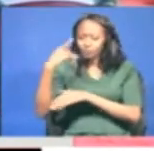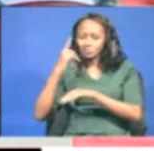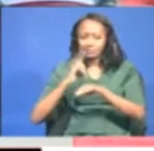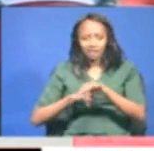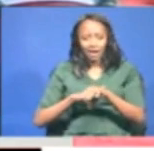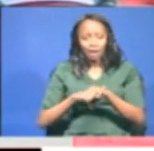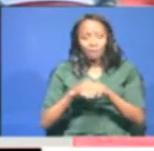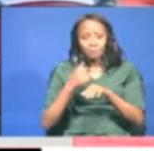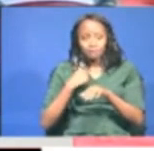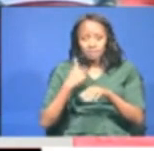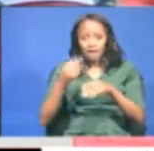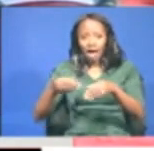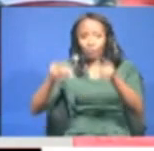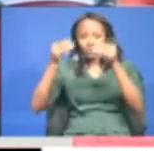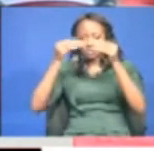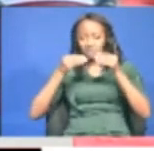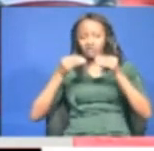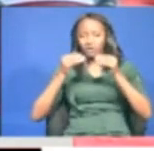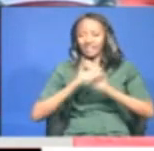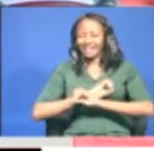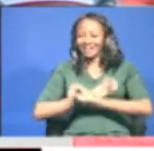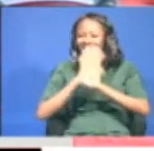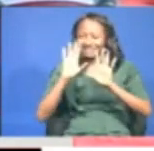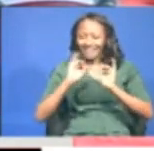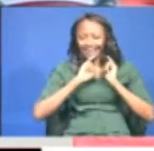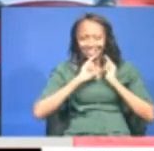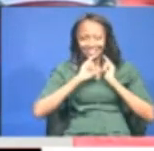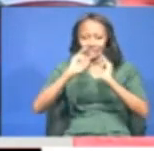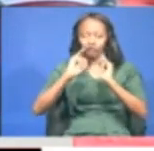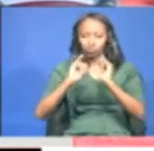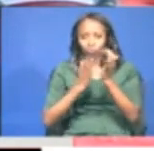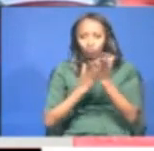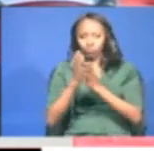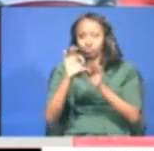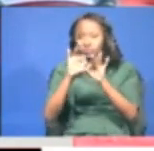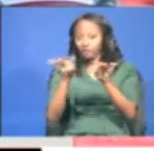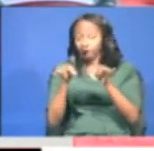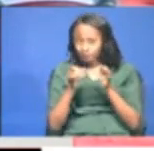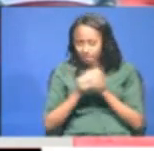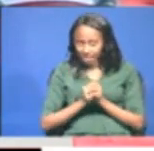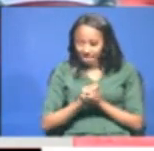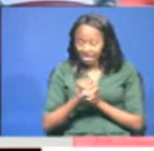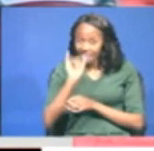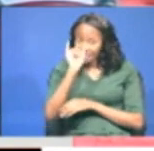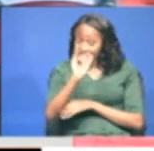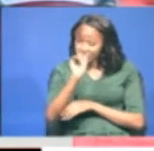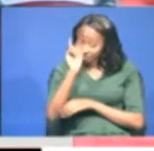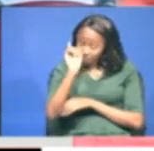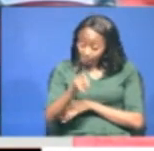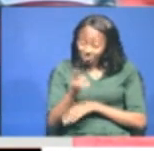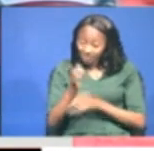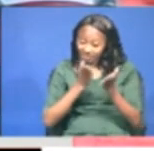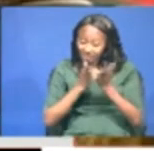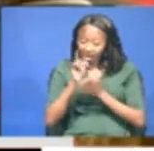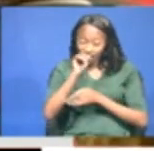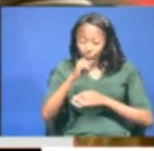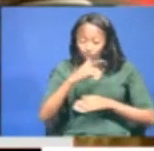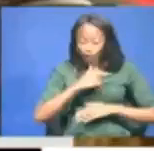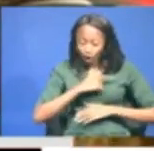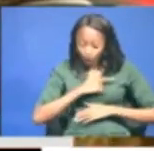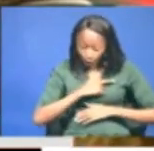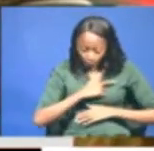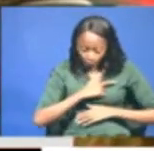given very clear and sufficient instructions by family that I must serve you with loyalty and